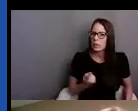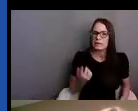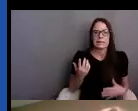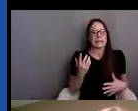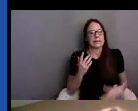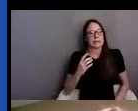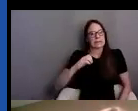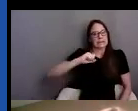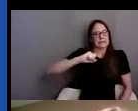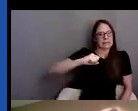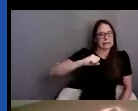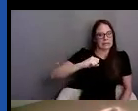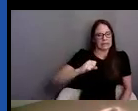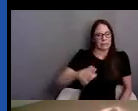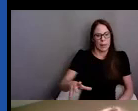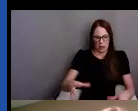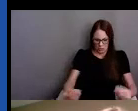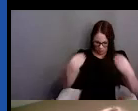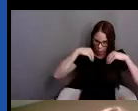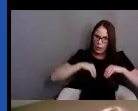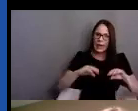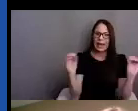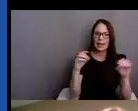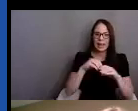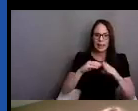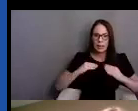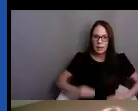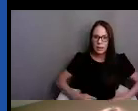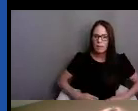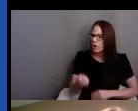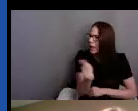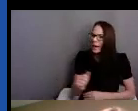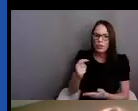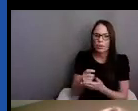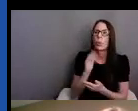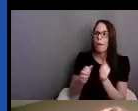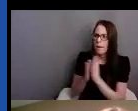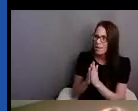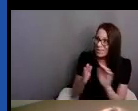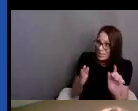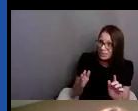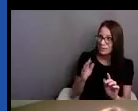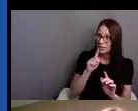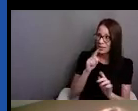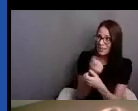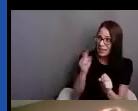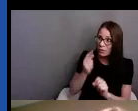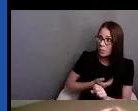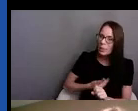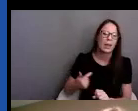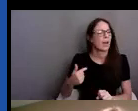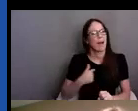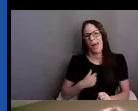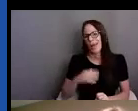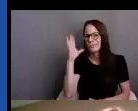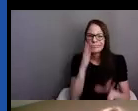and any treatment that we recommend, they're usually going to ask, is this safe for the baby? I'm very used to talking to patients about